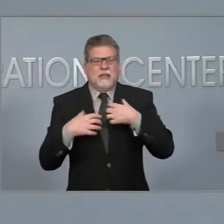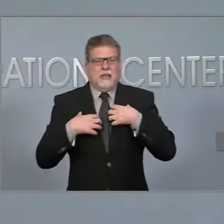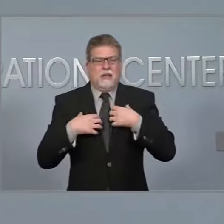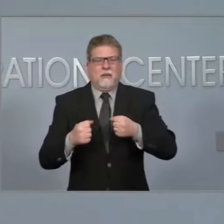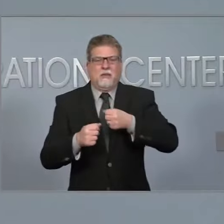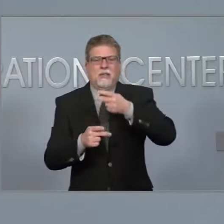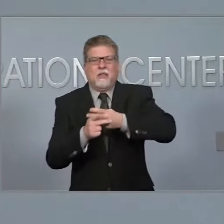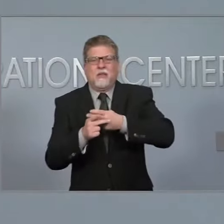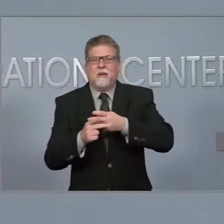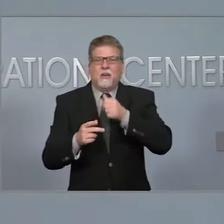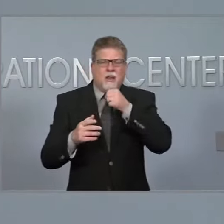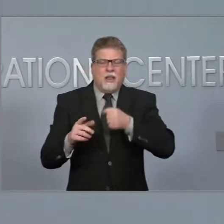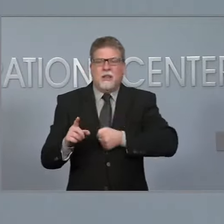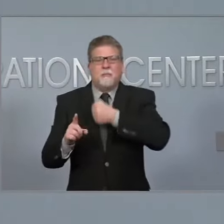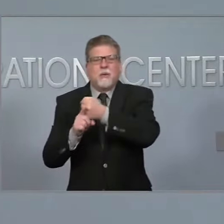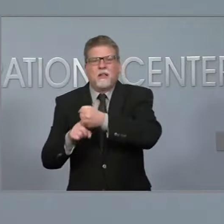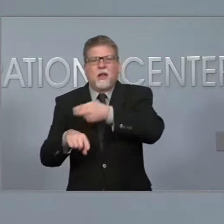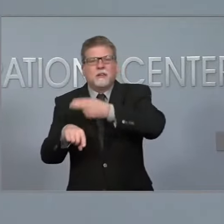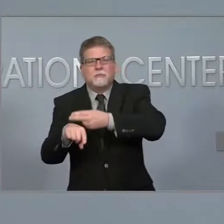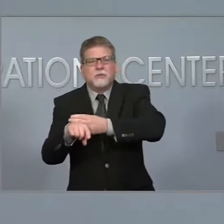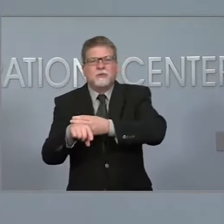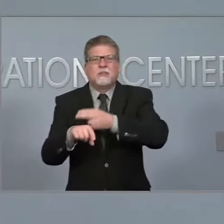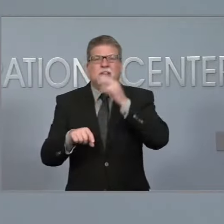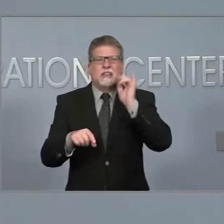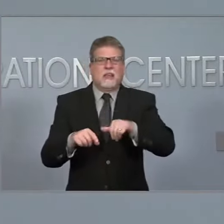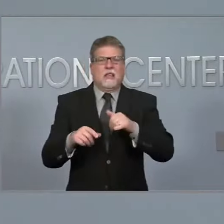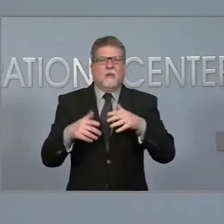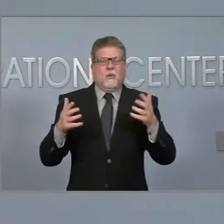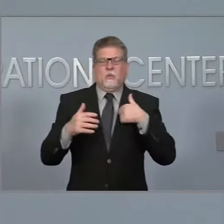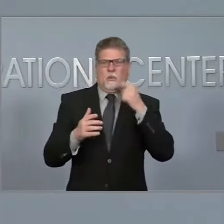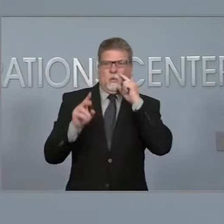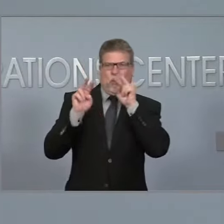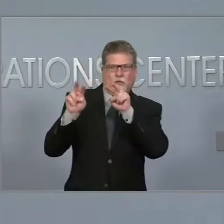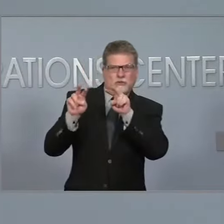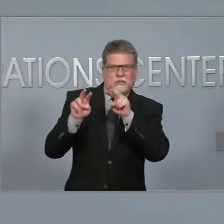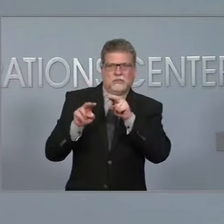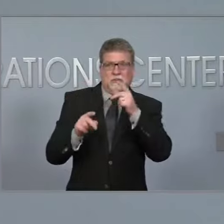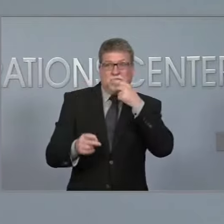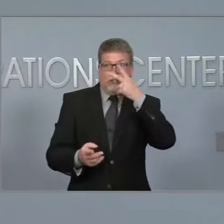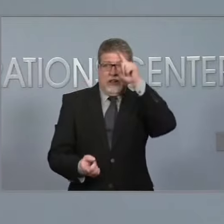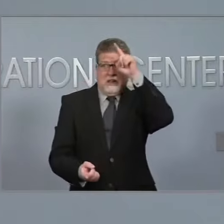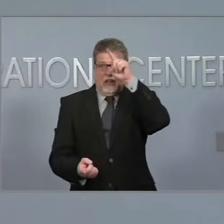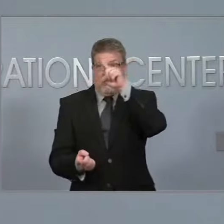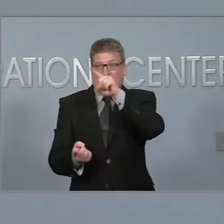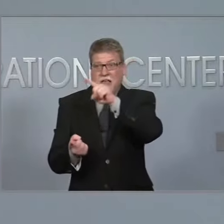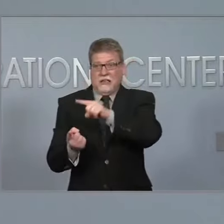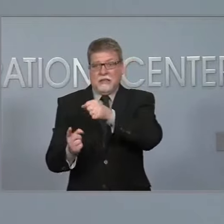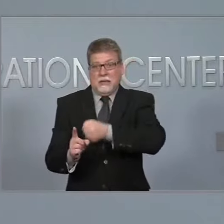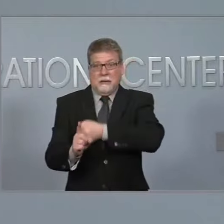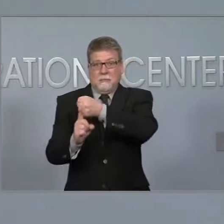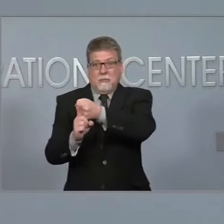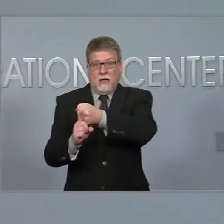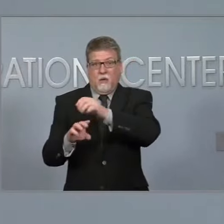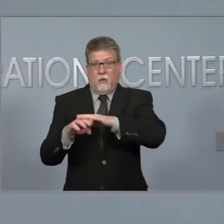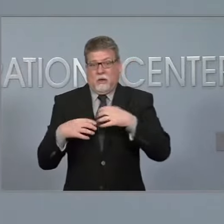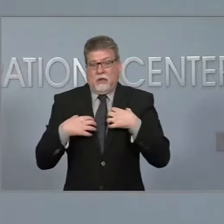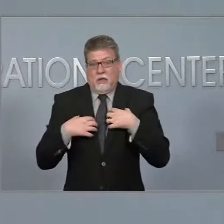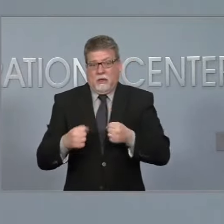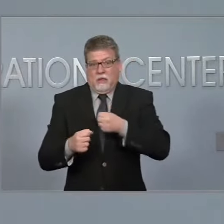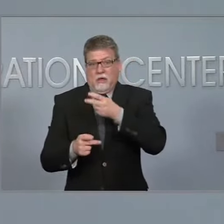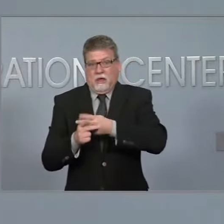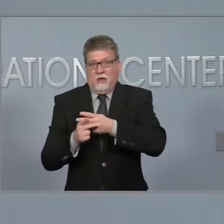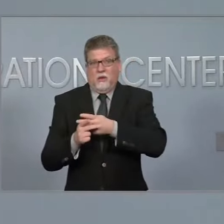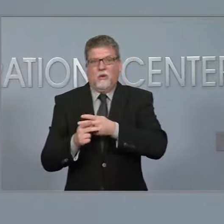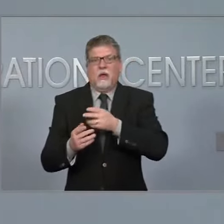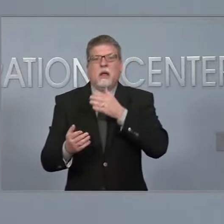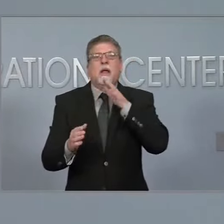are we seeing hospitalizations? And that's really the shift in metrics that are going to happen. And that's really where, as we think about our guidance, we are seeing, again, positive